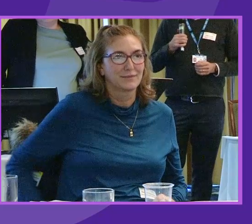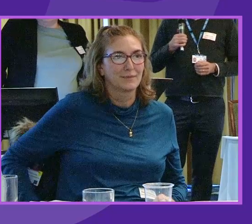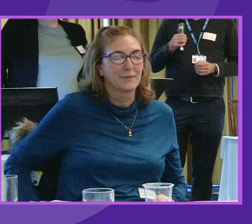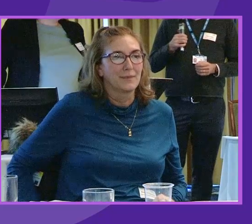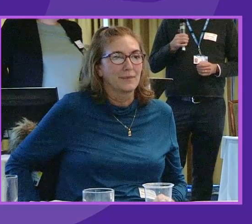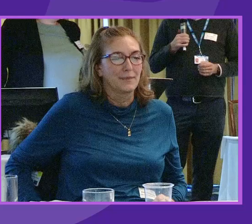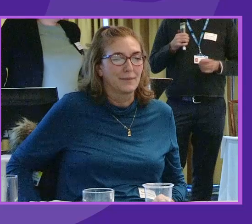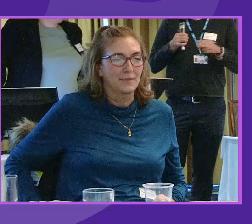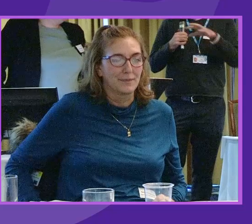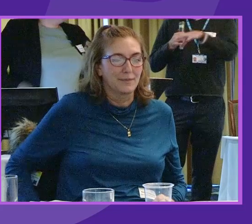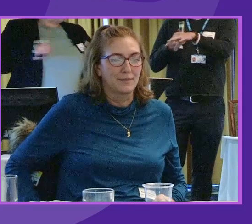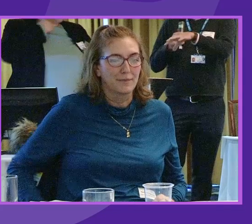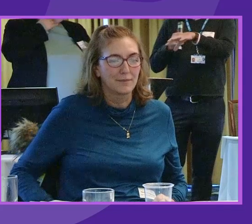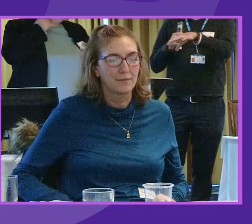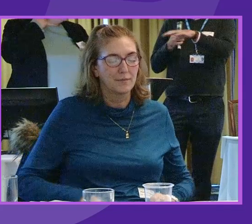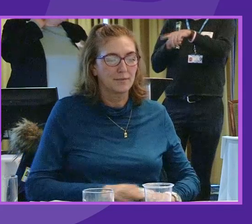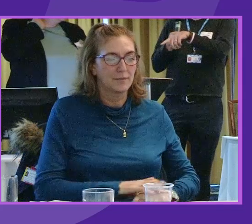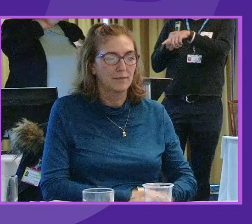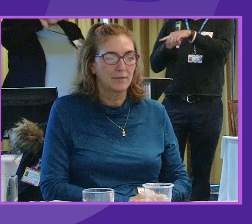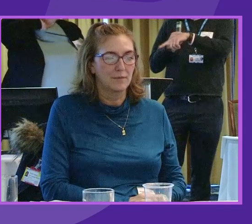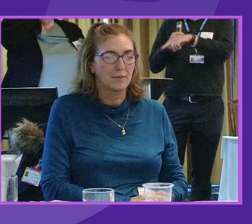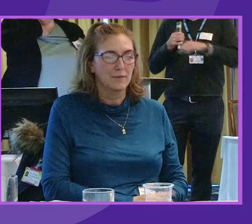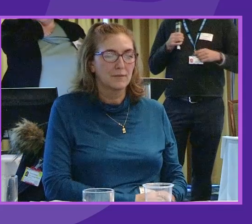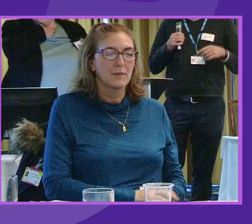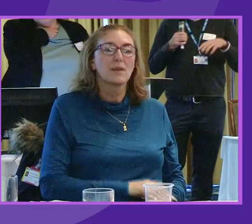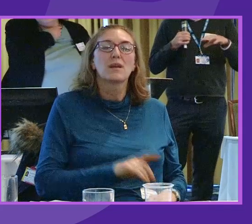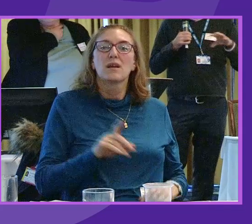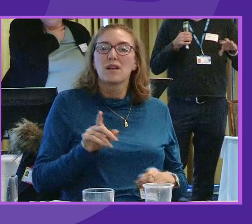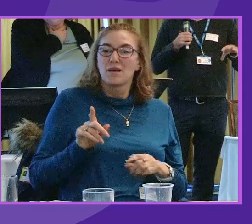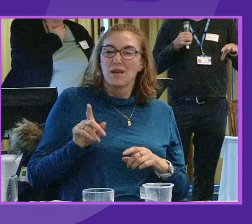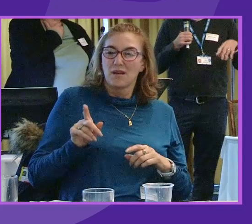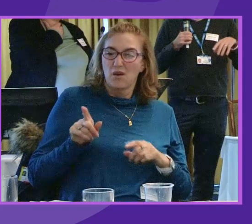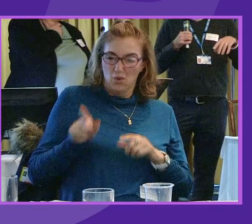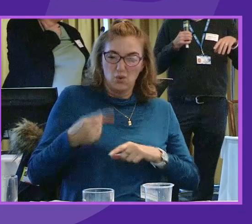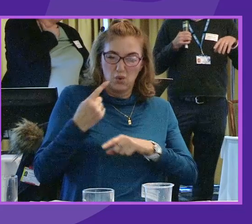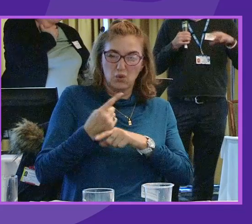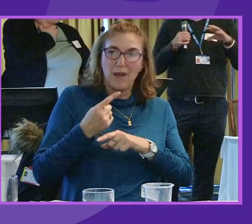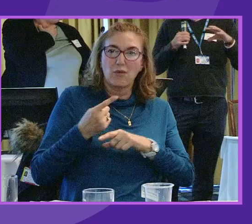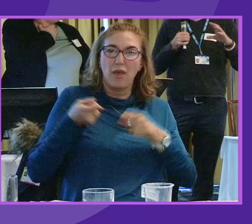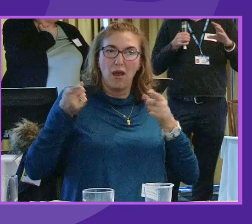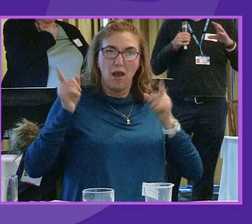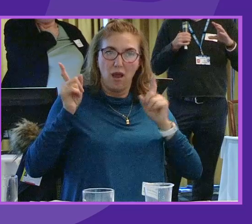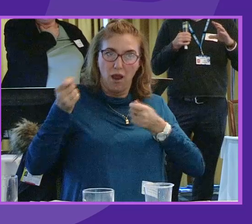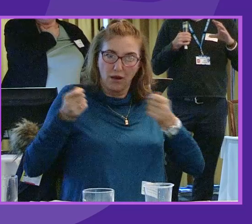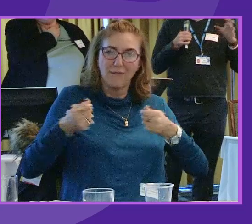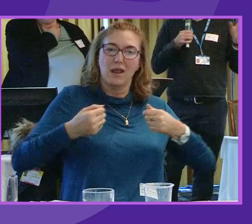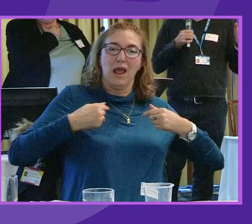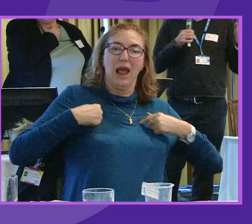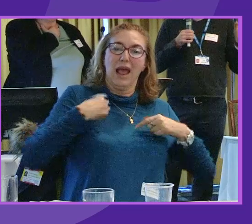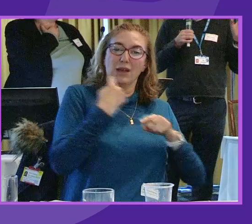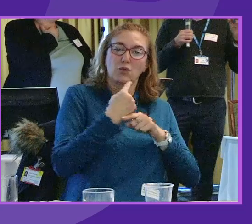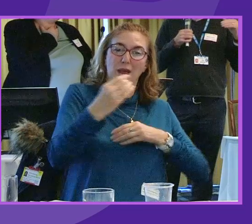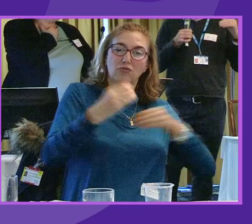Phil? Some of the stuff we've done today? Yeah, well, in terms of, perhaps if you talk about the governance, and I'll go into the recruitment,